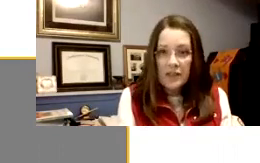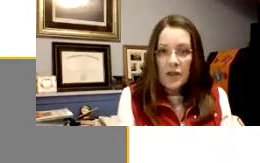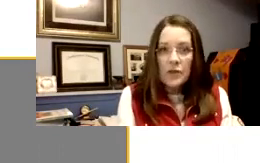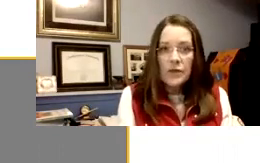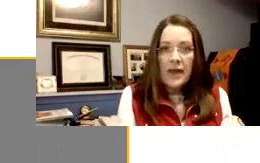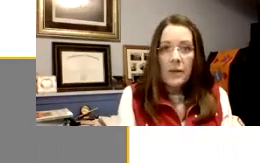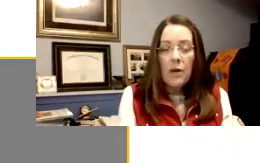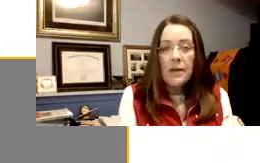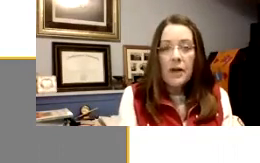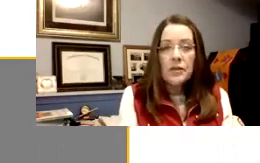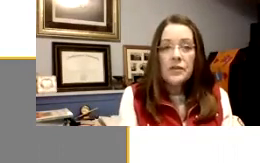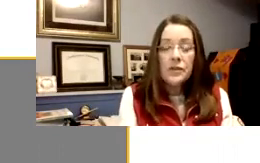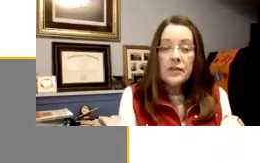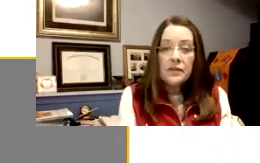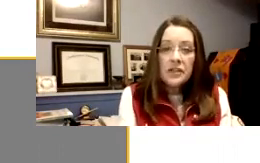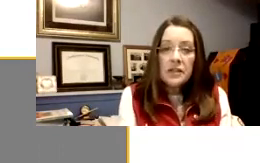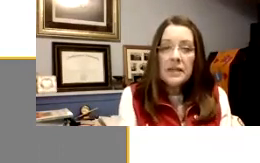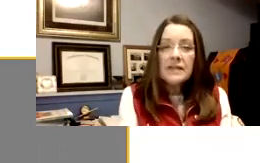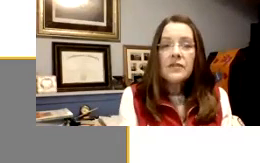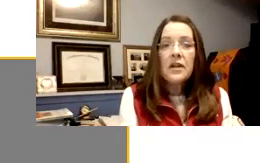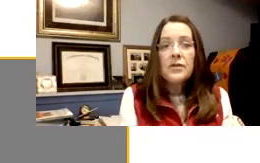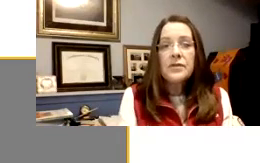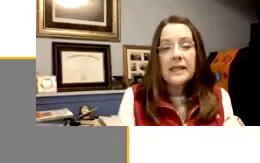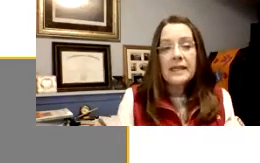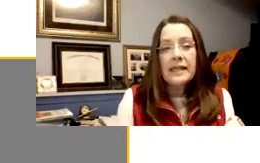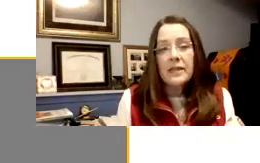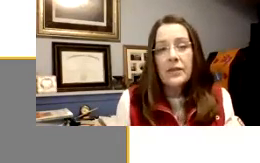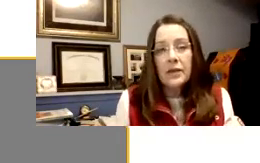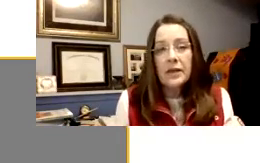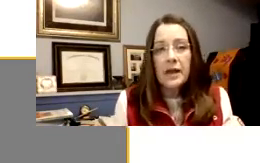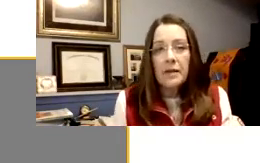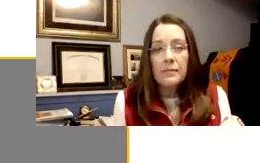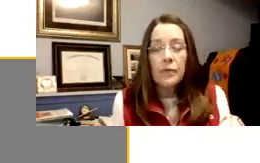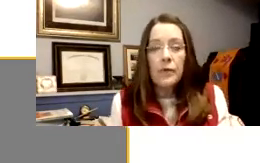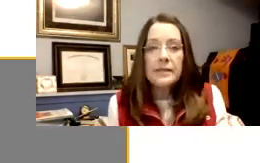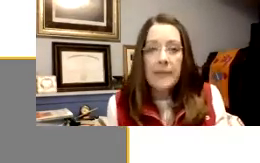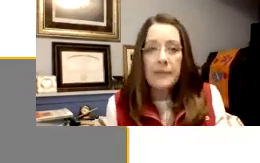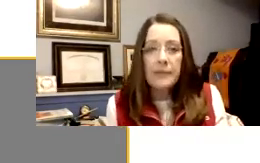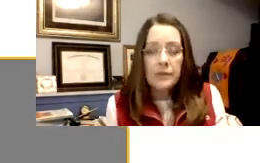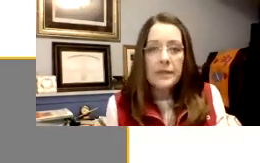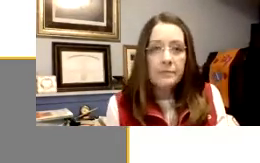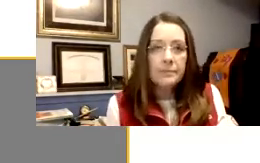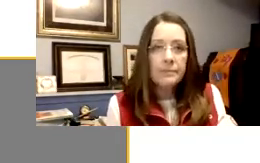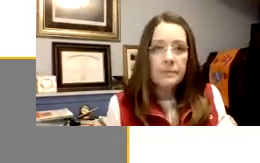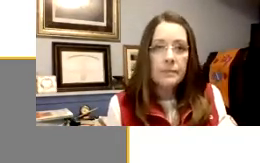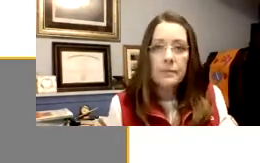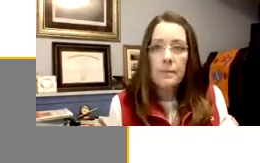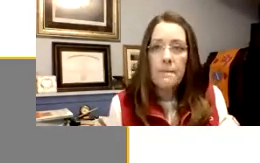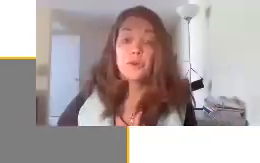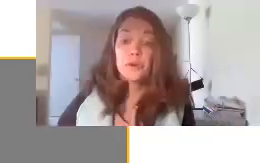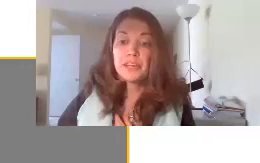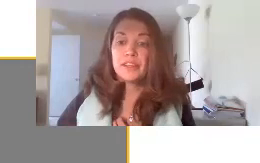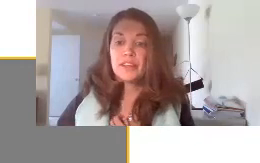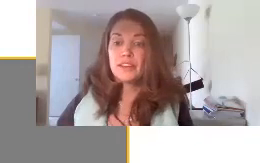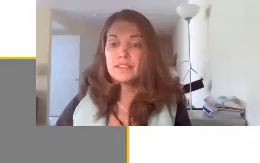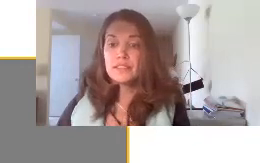interventions so that we're helping our students use their vision, because if they're not using it, they're going to regress. Absolutely. Okay, and one